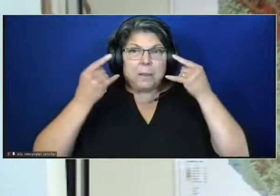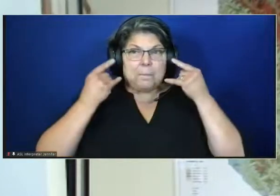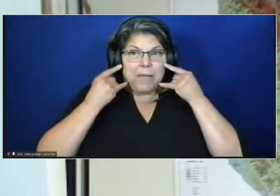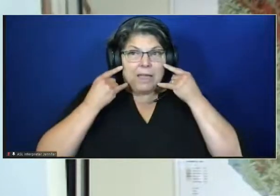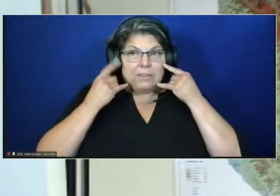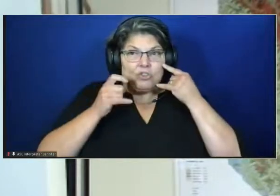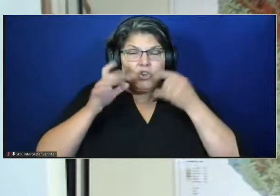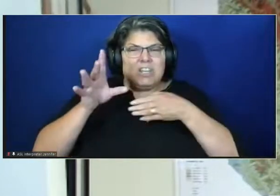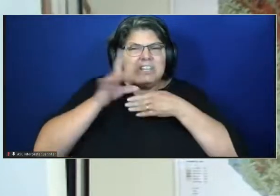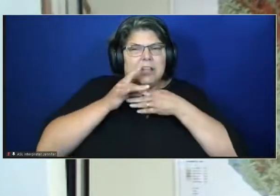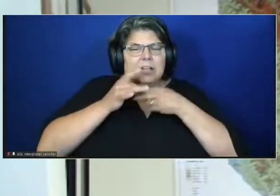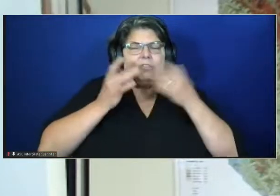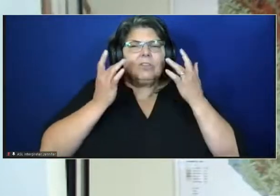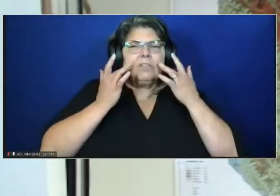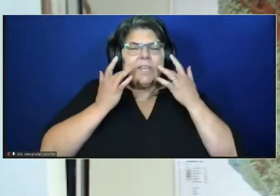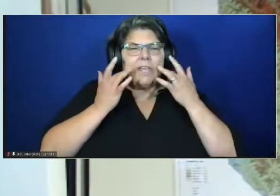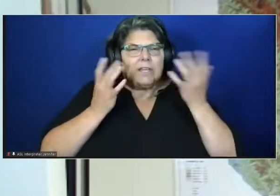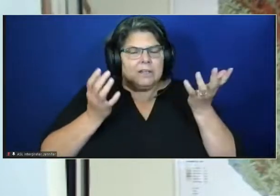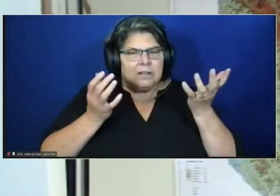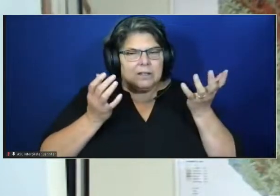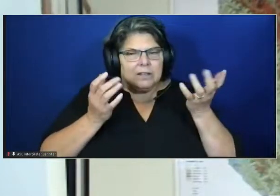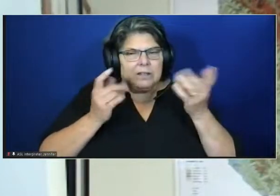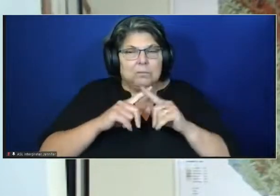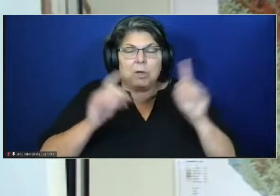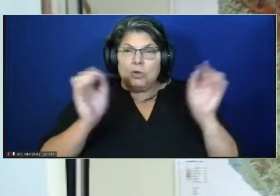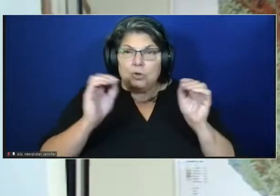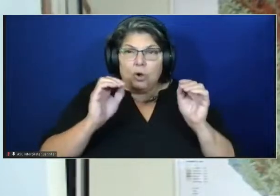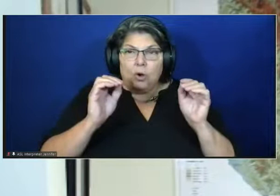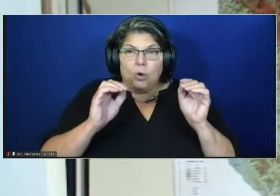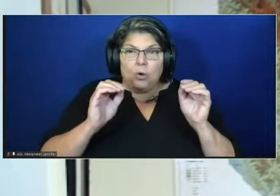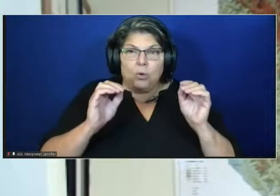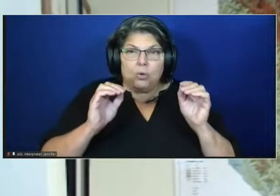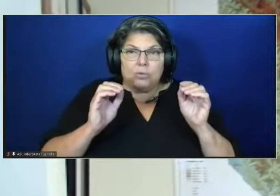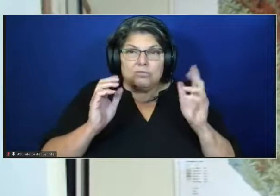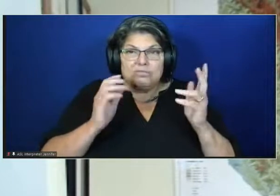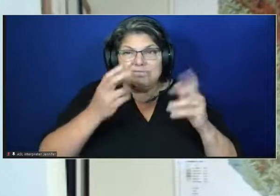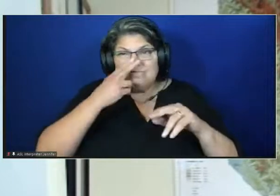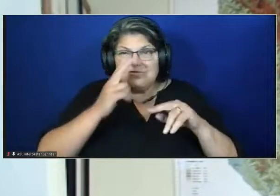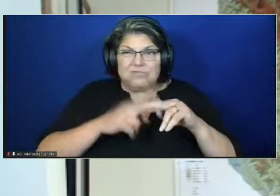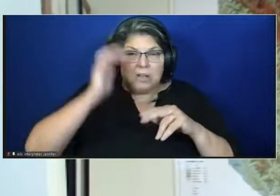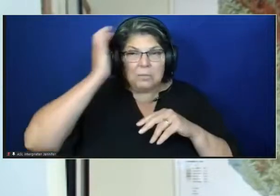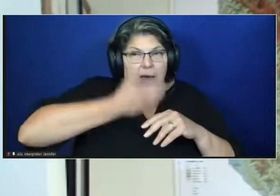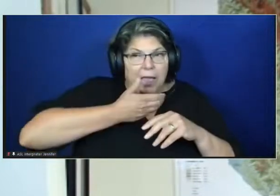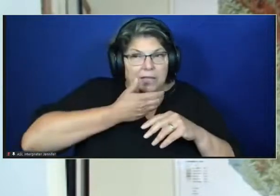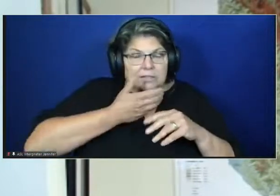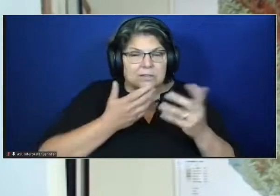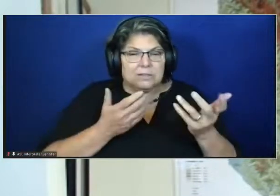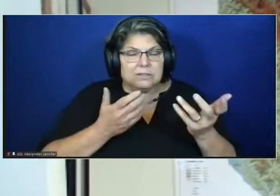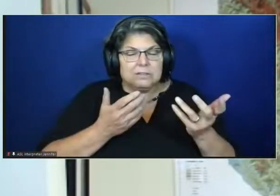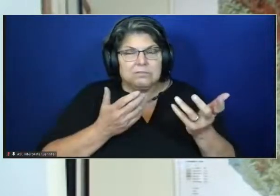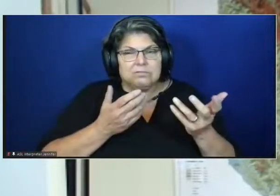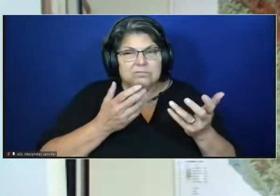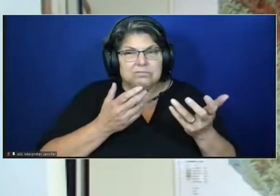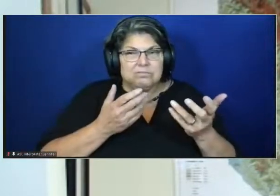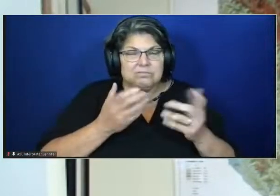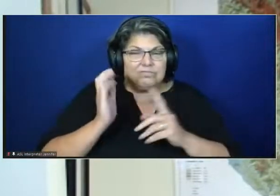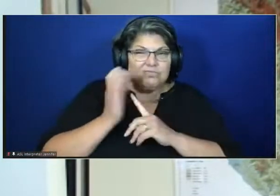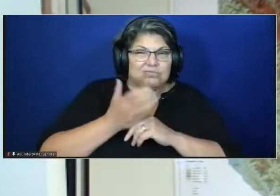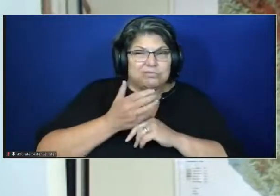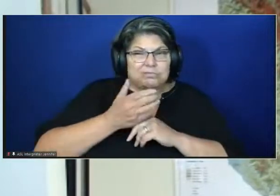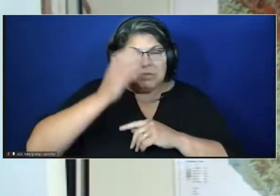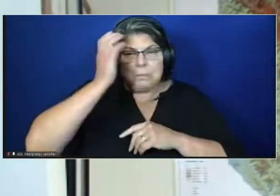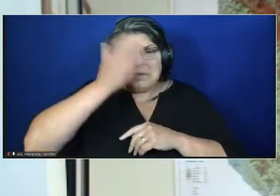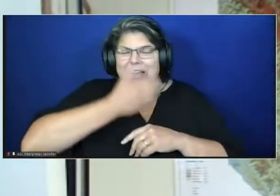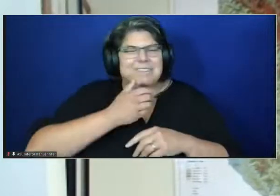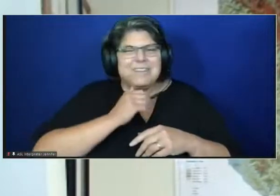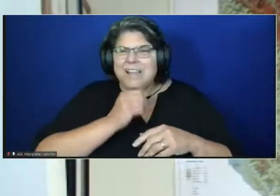doesn't protect as much. But not wearing a decorative mask over another mask, the decorative mask doesn't give protection,